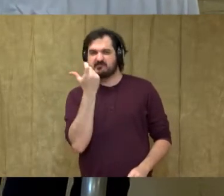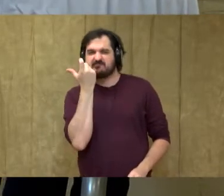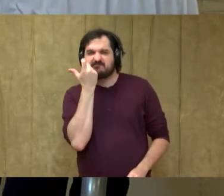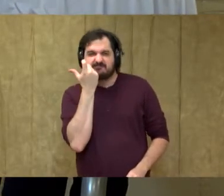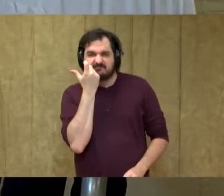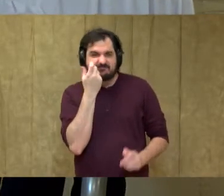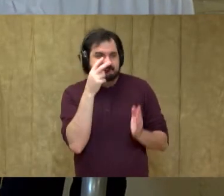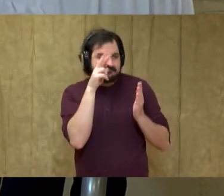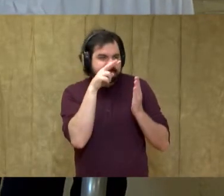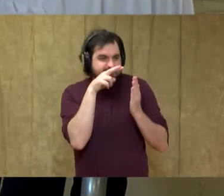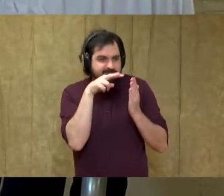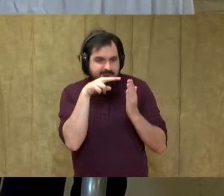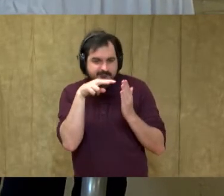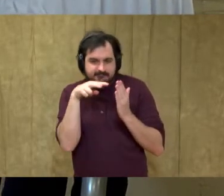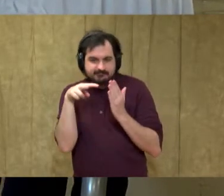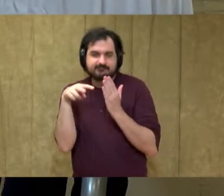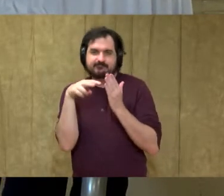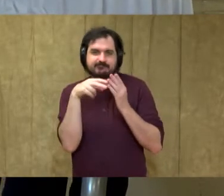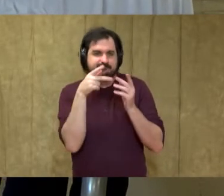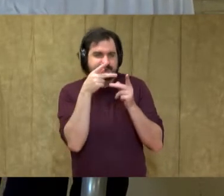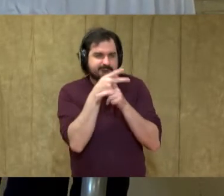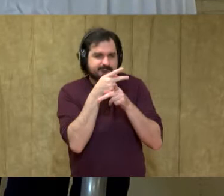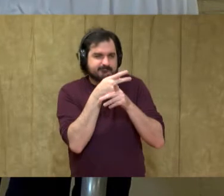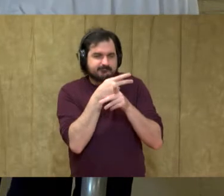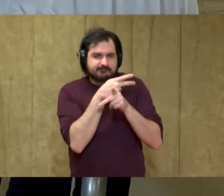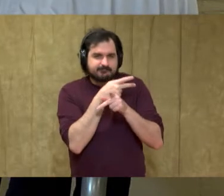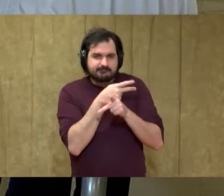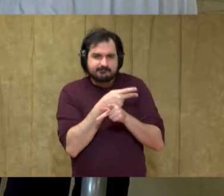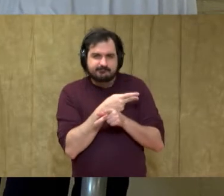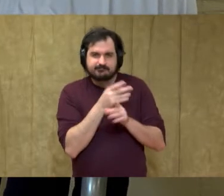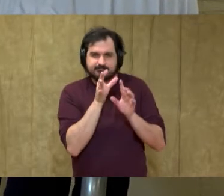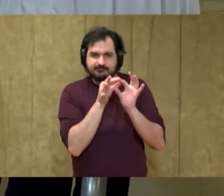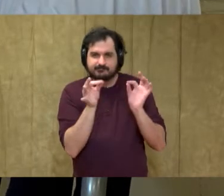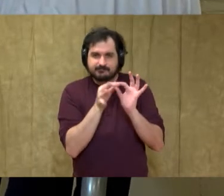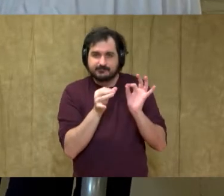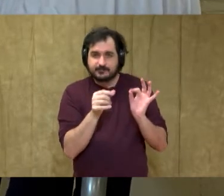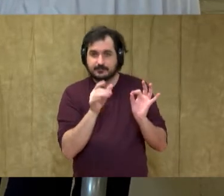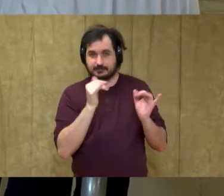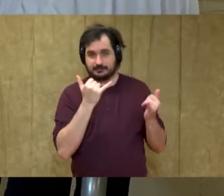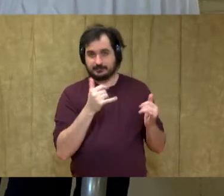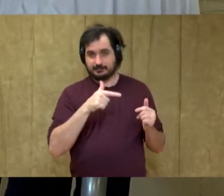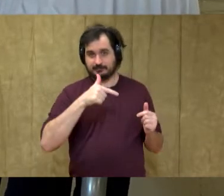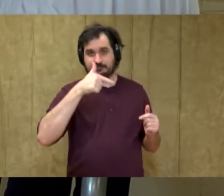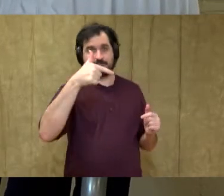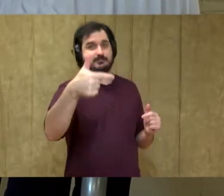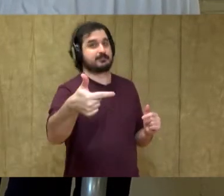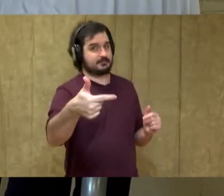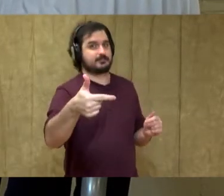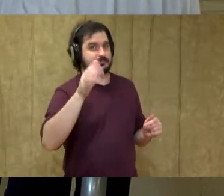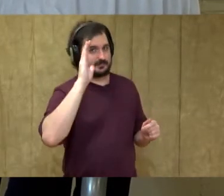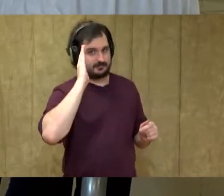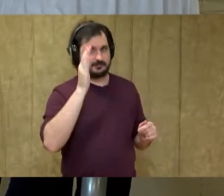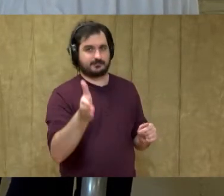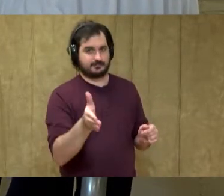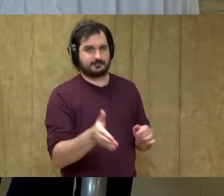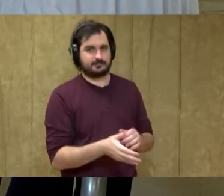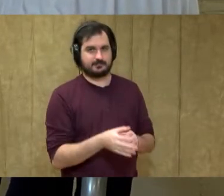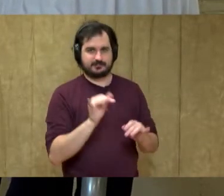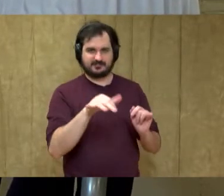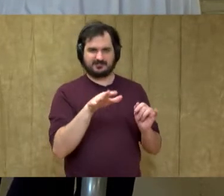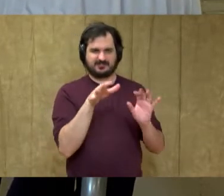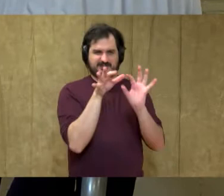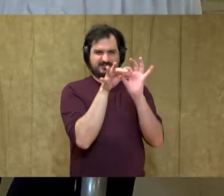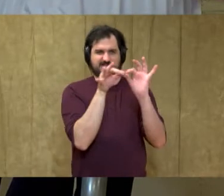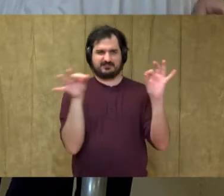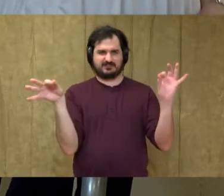sentences, you will need to do the same thing. So just remember, take these and take them apart, boys and girls,